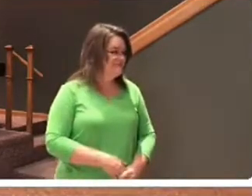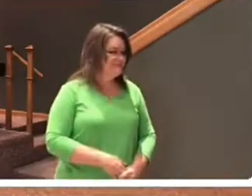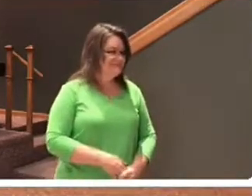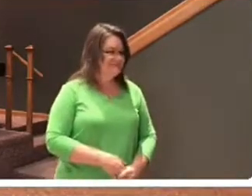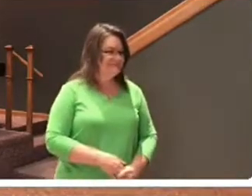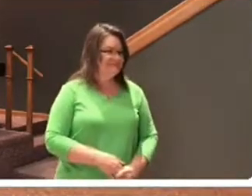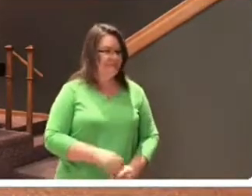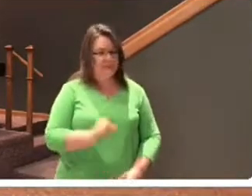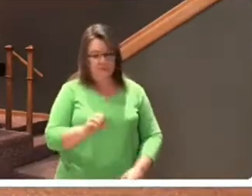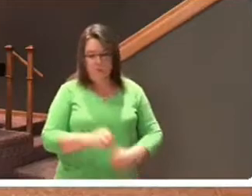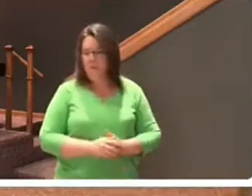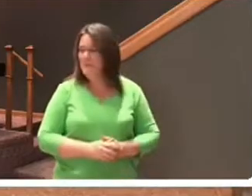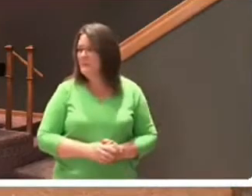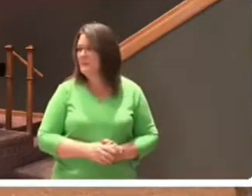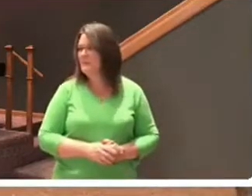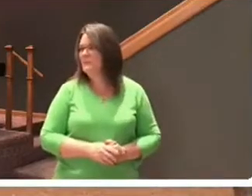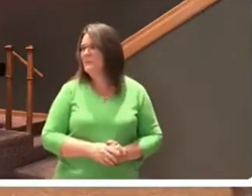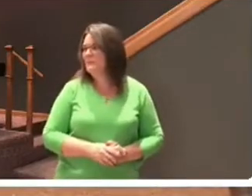So,